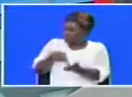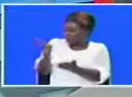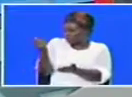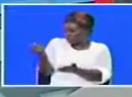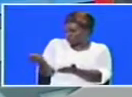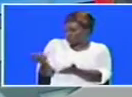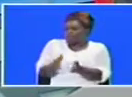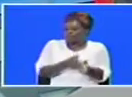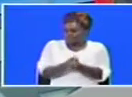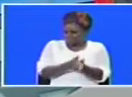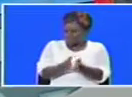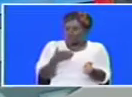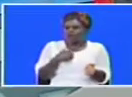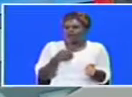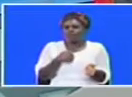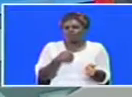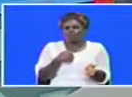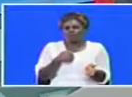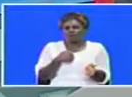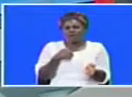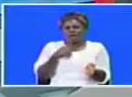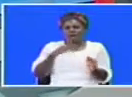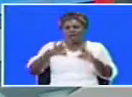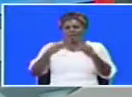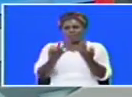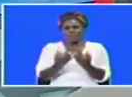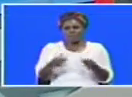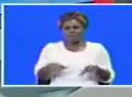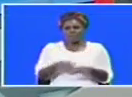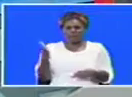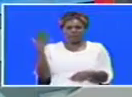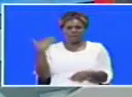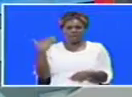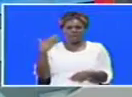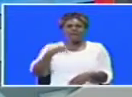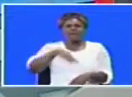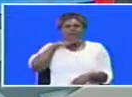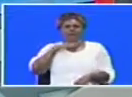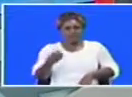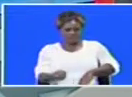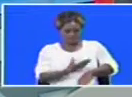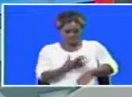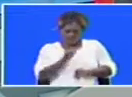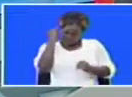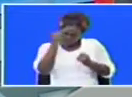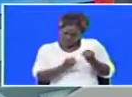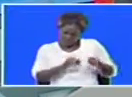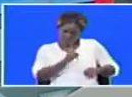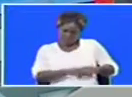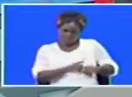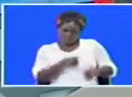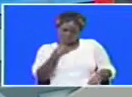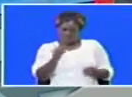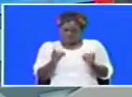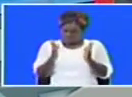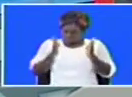interesting aspect as well. I had a family member we lost last year to cancer, and I remember at the last stage we were being told that